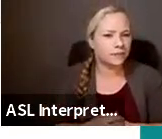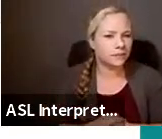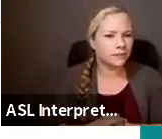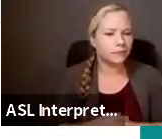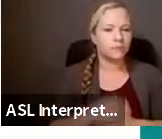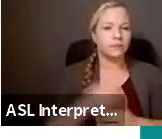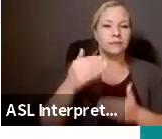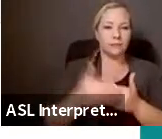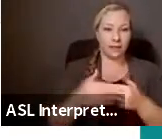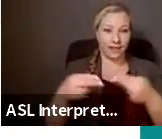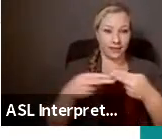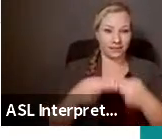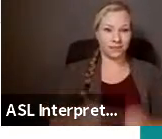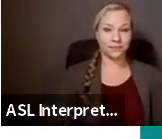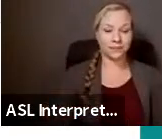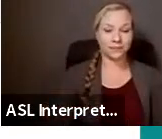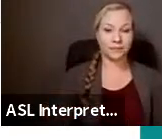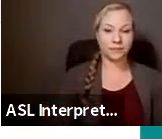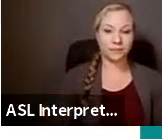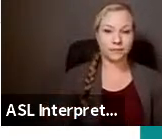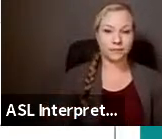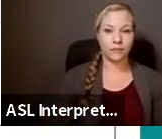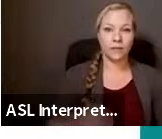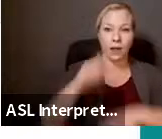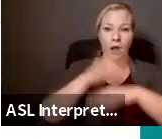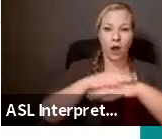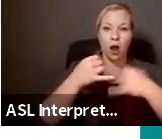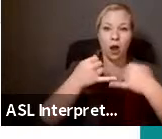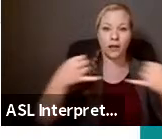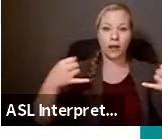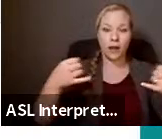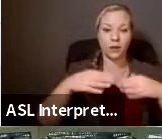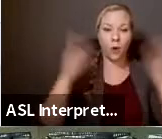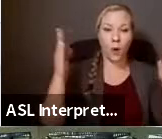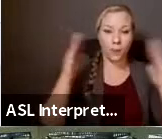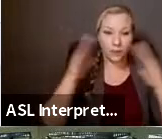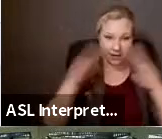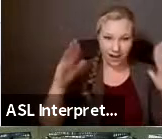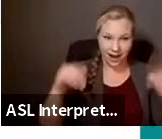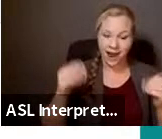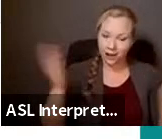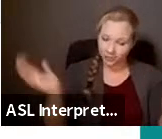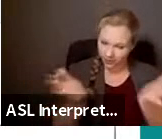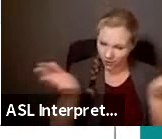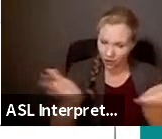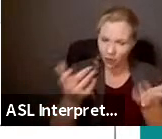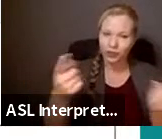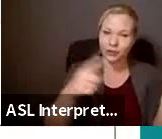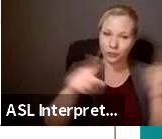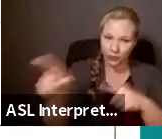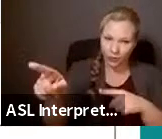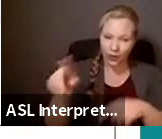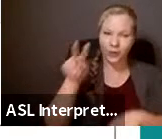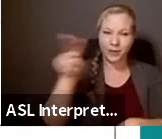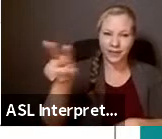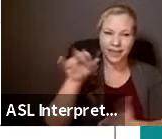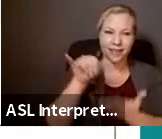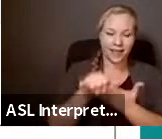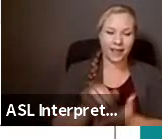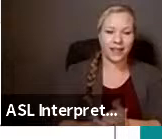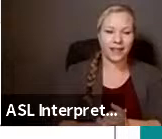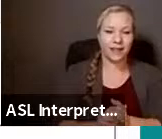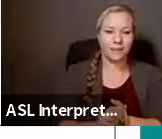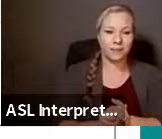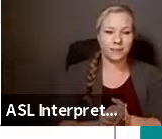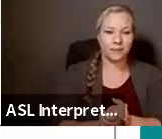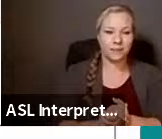So next slide. We do have an online open house. We encourage you to check that out. And you can see that it's to provide an overview